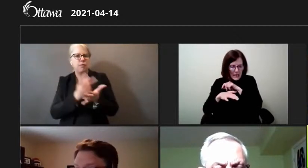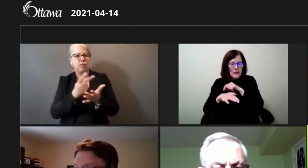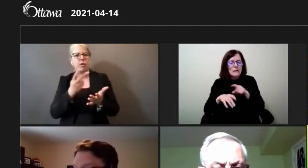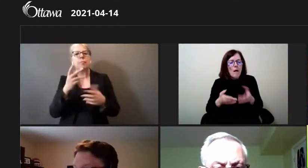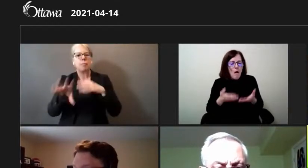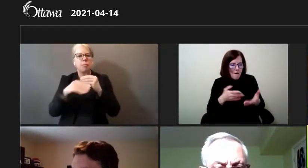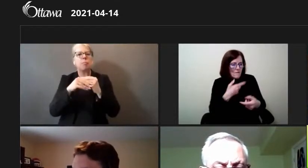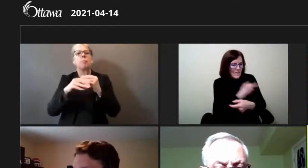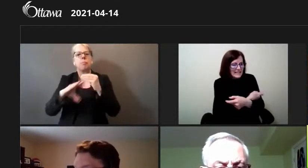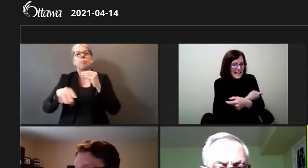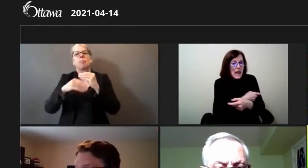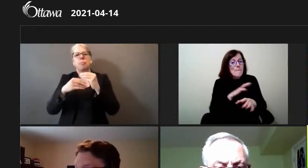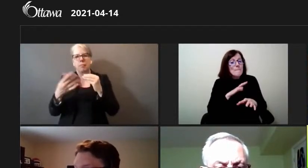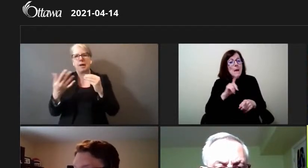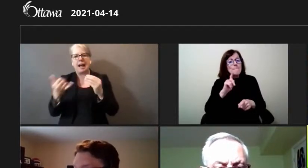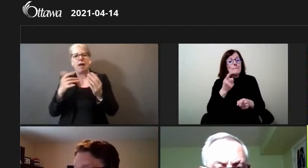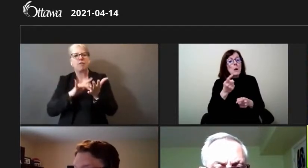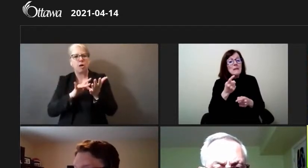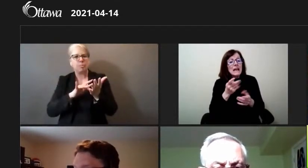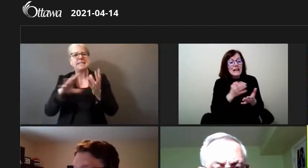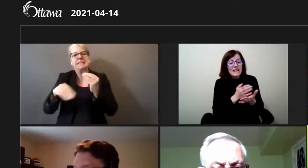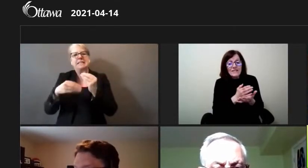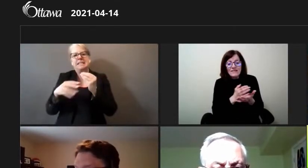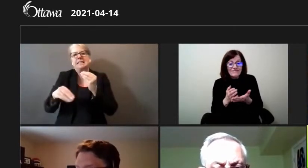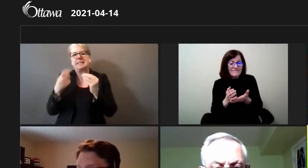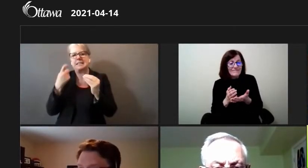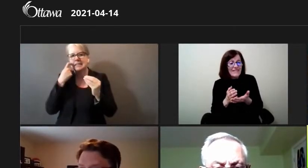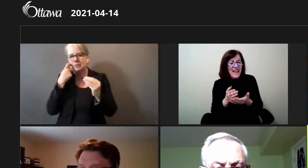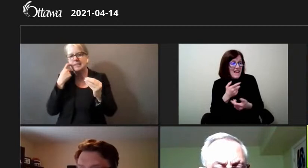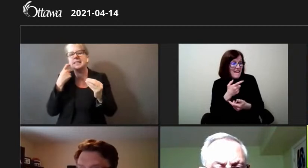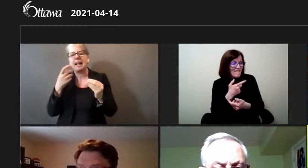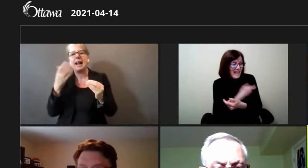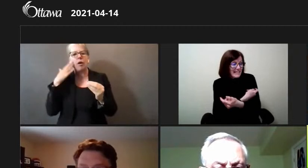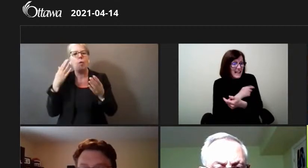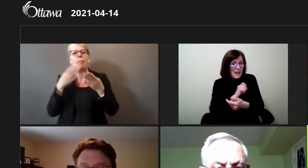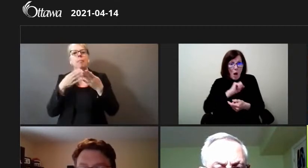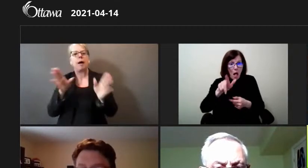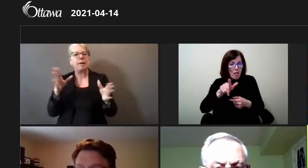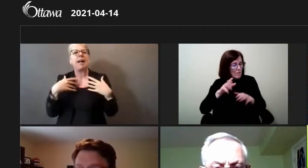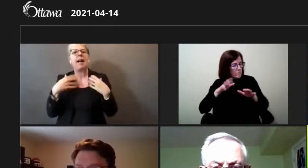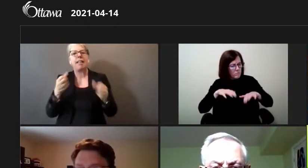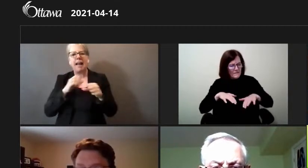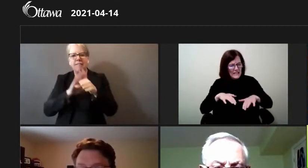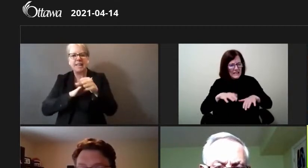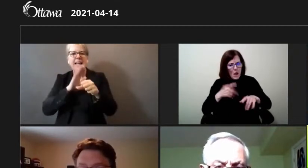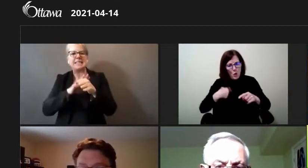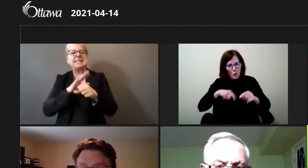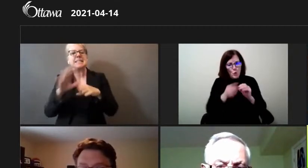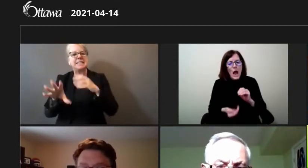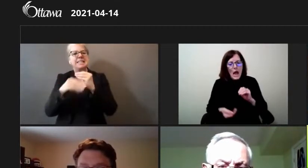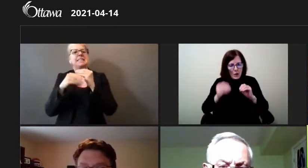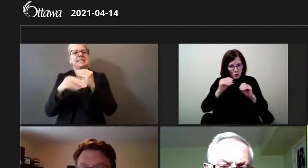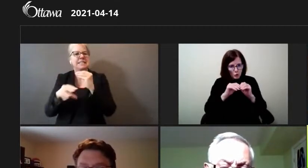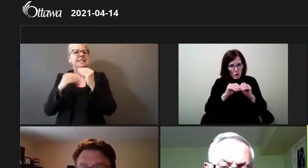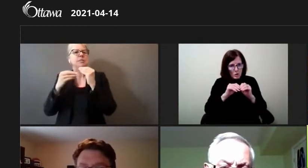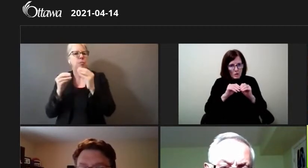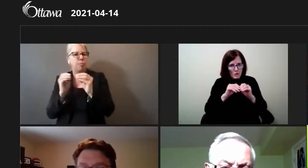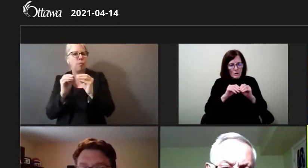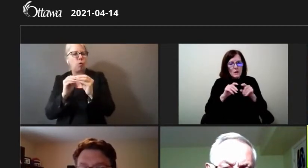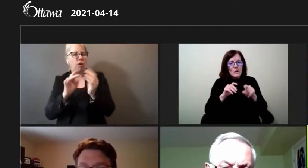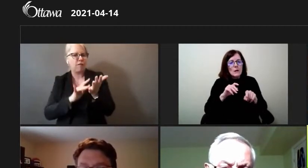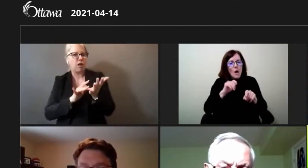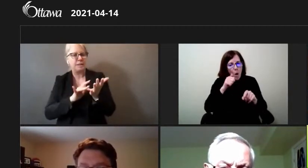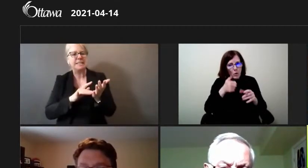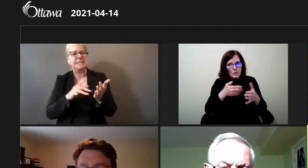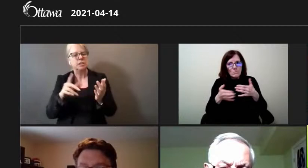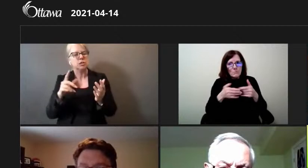that additional ones that have been added recently, and I know public health is advocating to continue to add some. So that work is continuing,